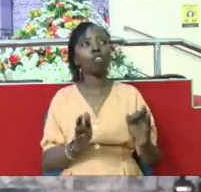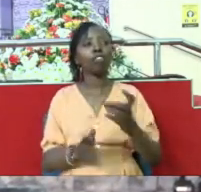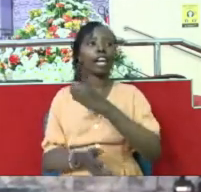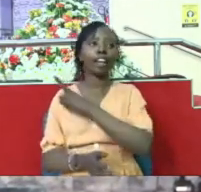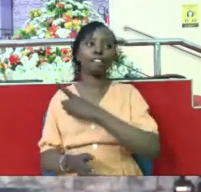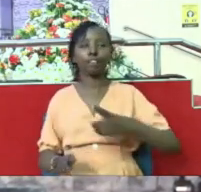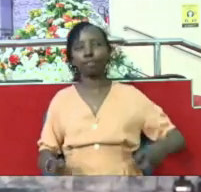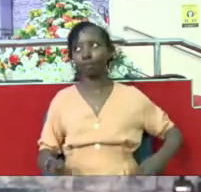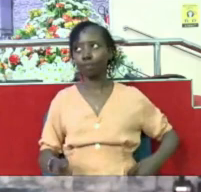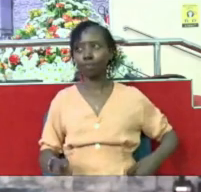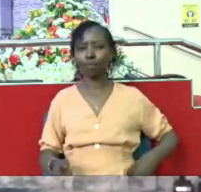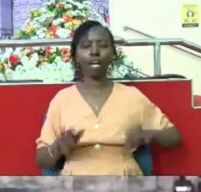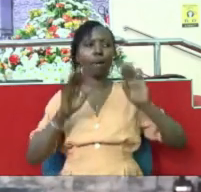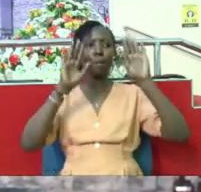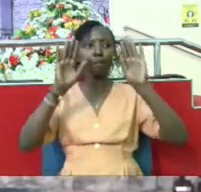It is important.